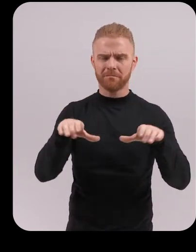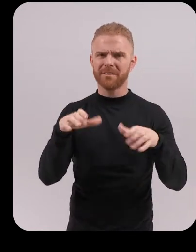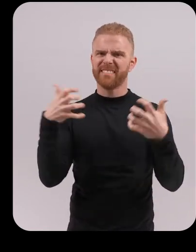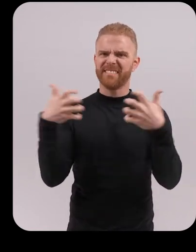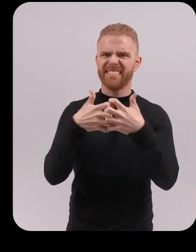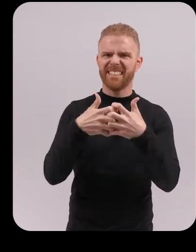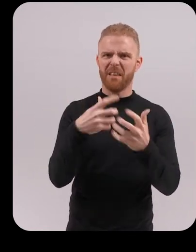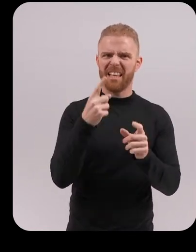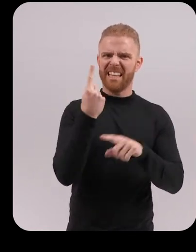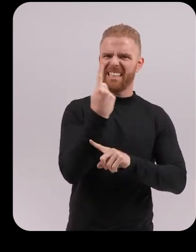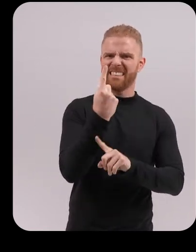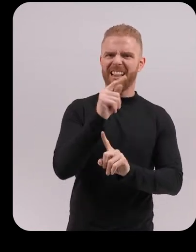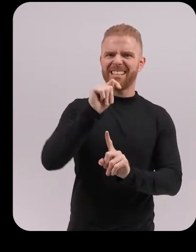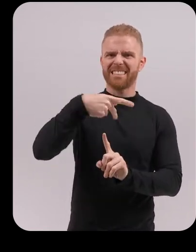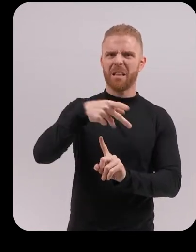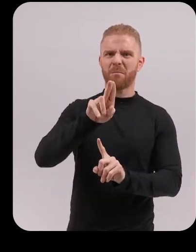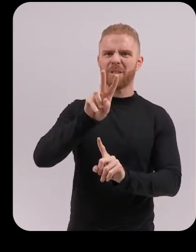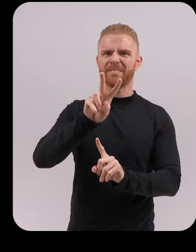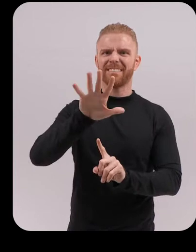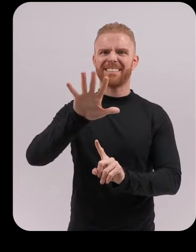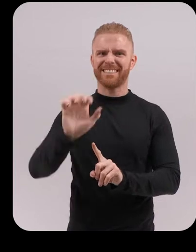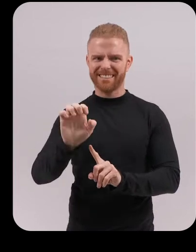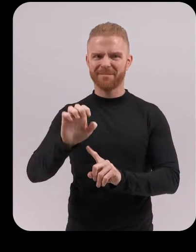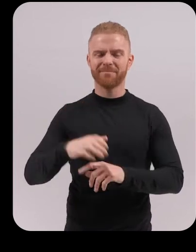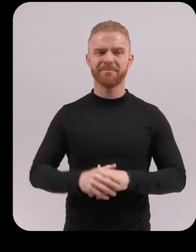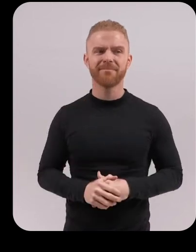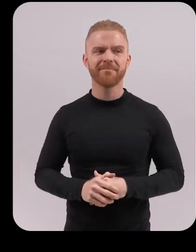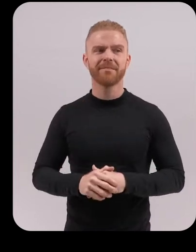single TPU v5e.